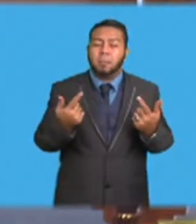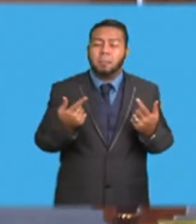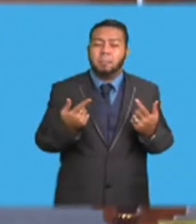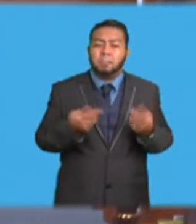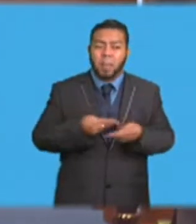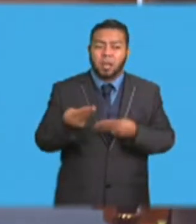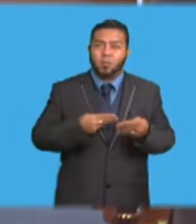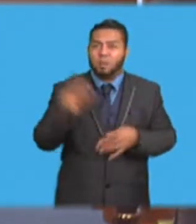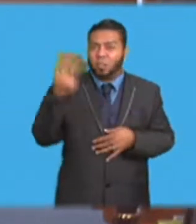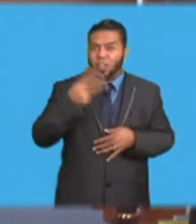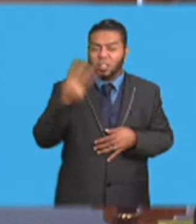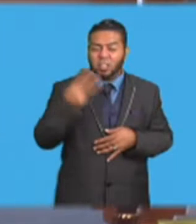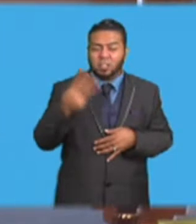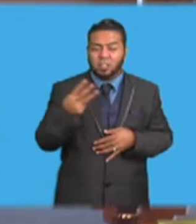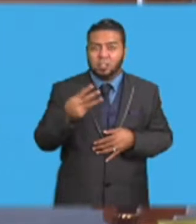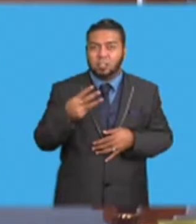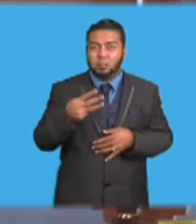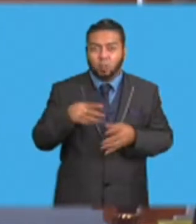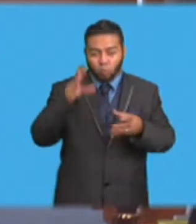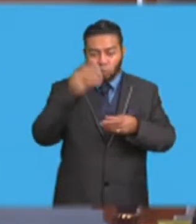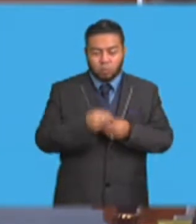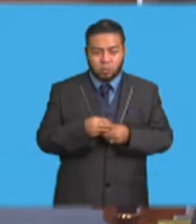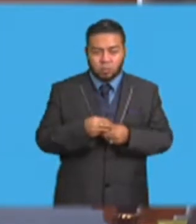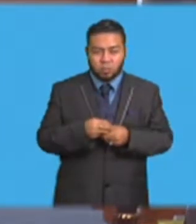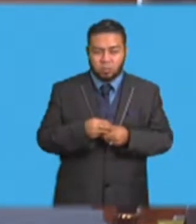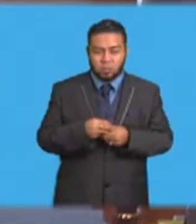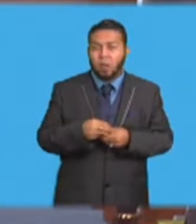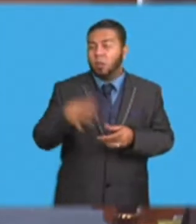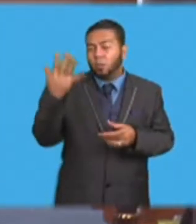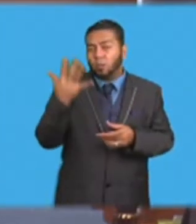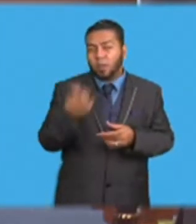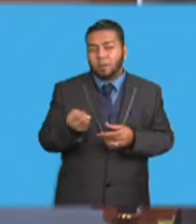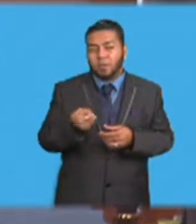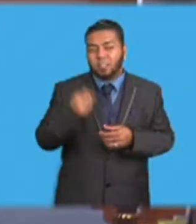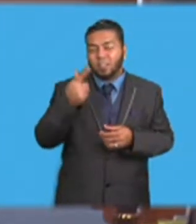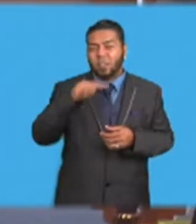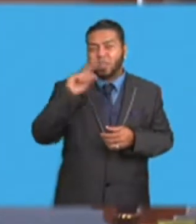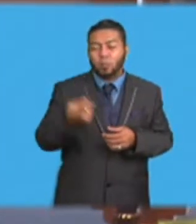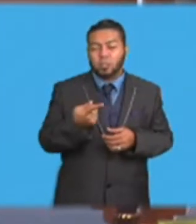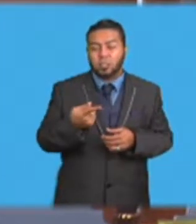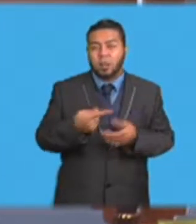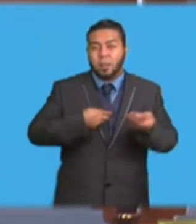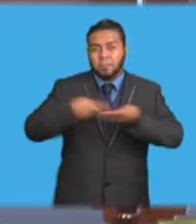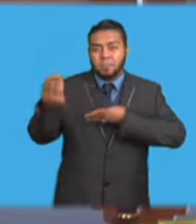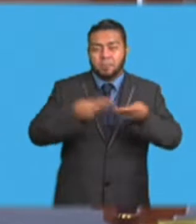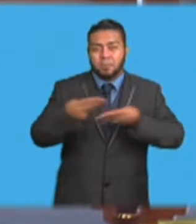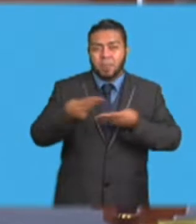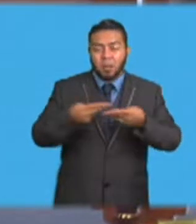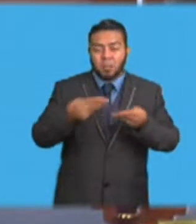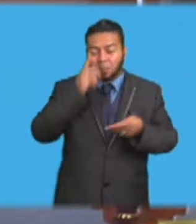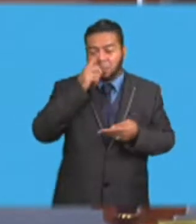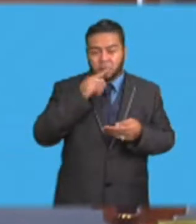total, with an estimate of 7,800 market vendors trading across Fiji's various